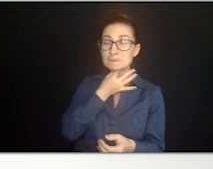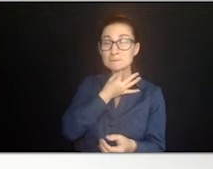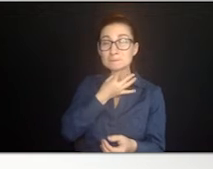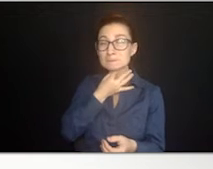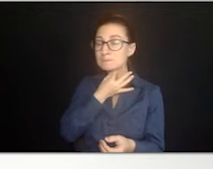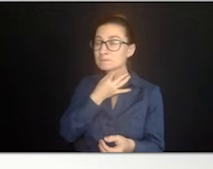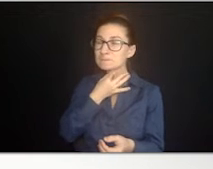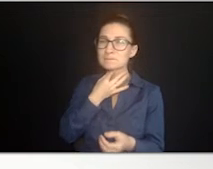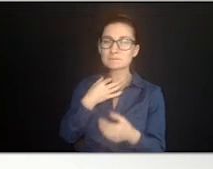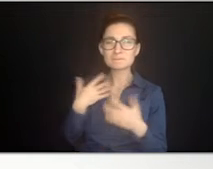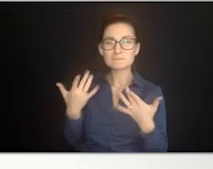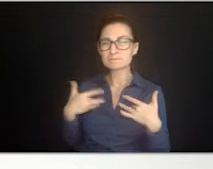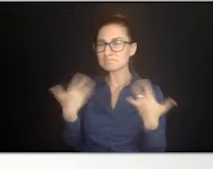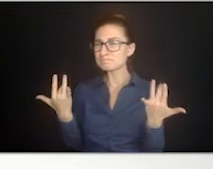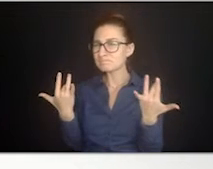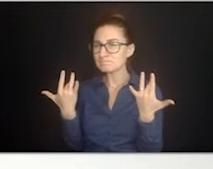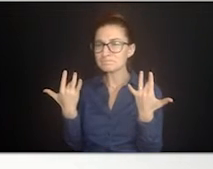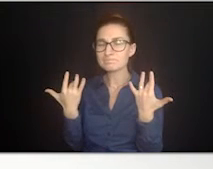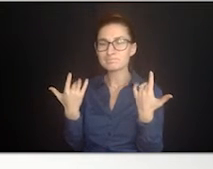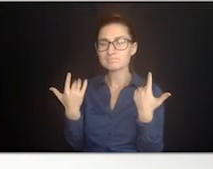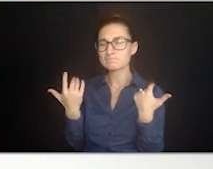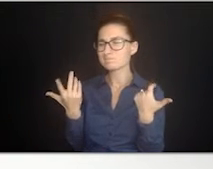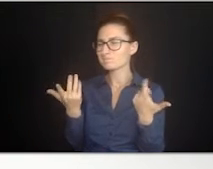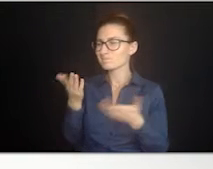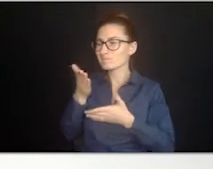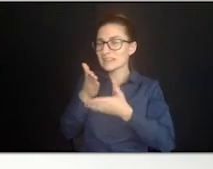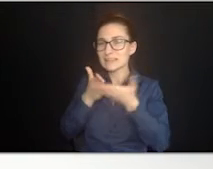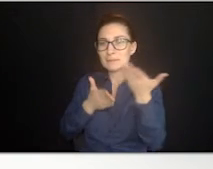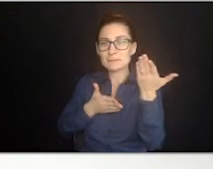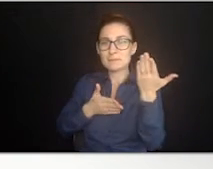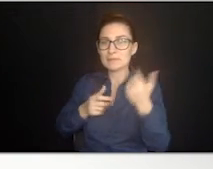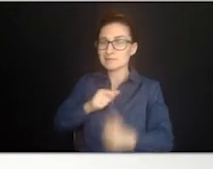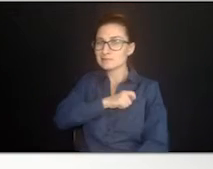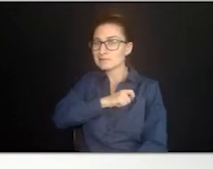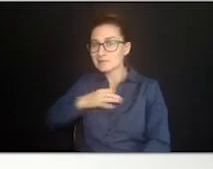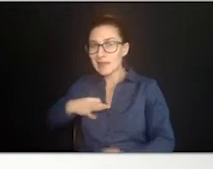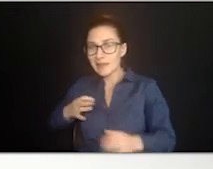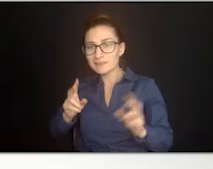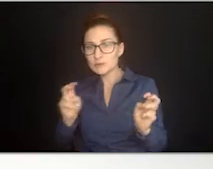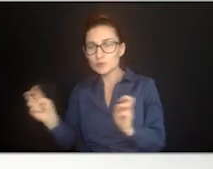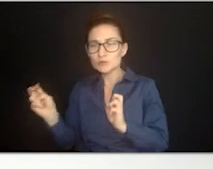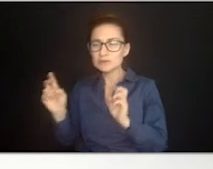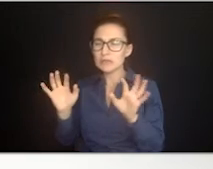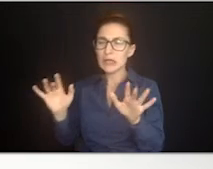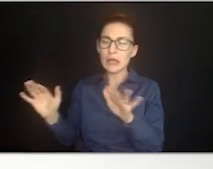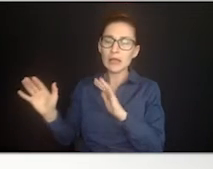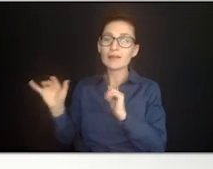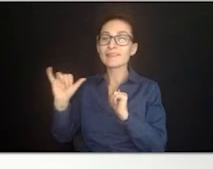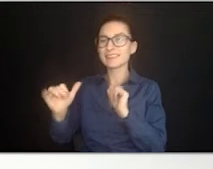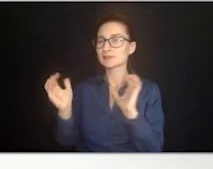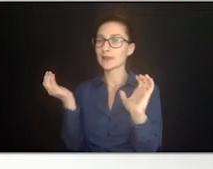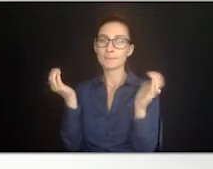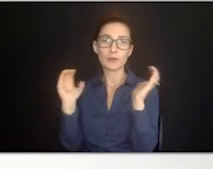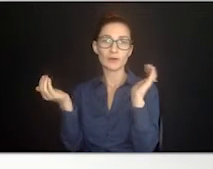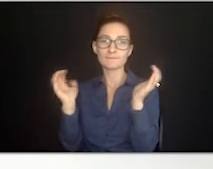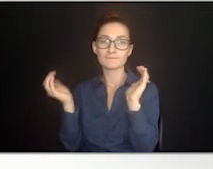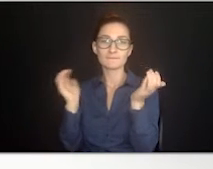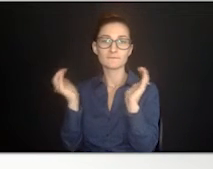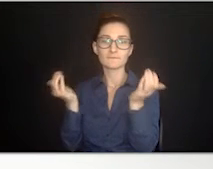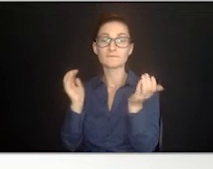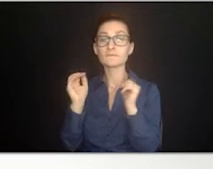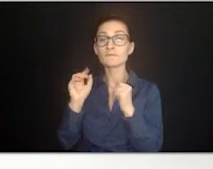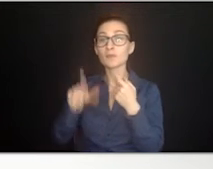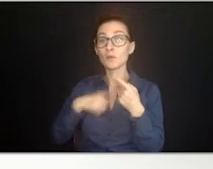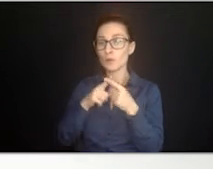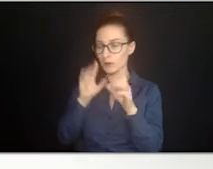ask. There may be some questions compliance-wise and staffing-wise. I mean, it's a comparative note. When you drill that